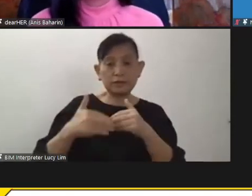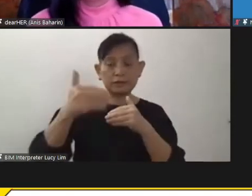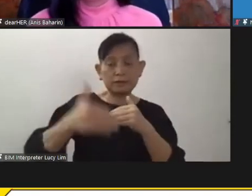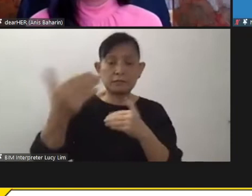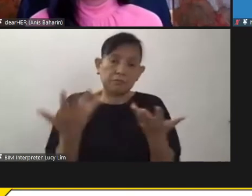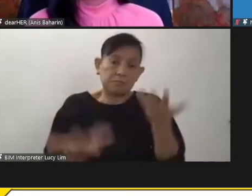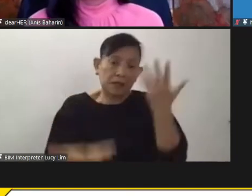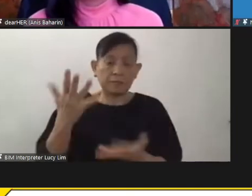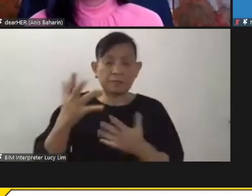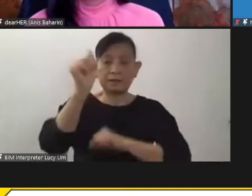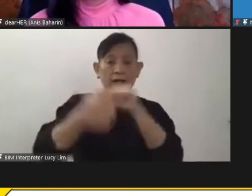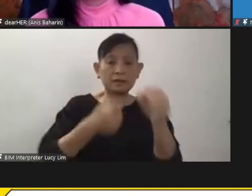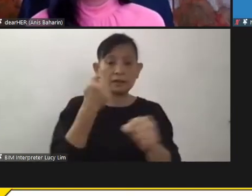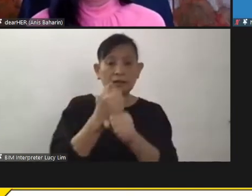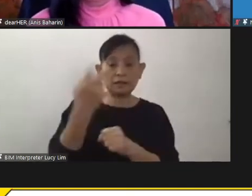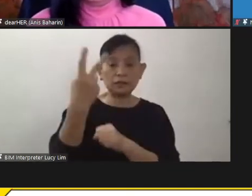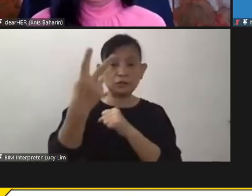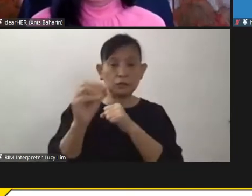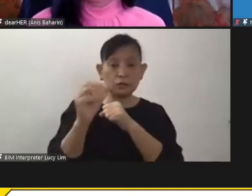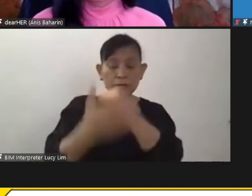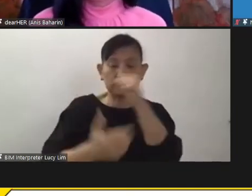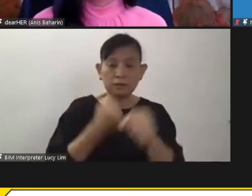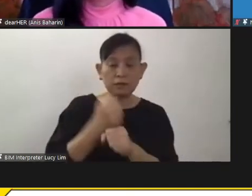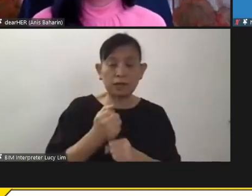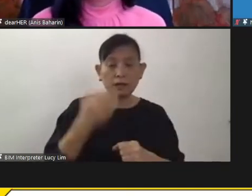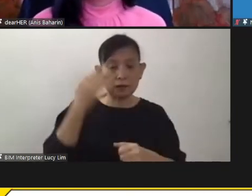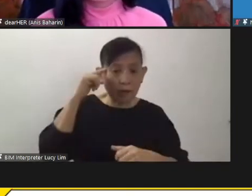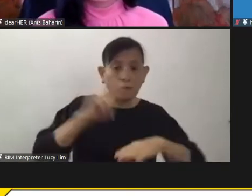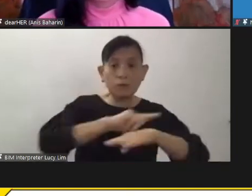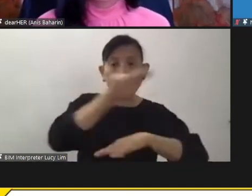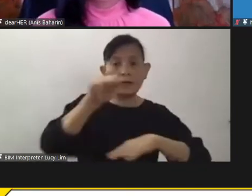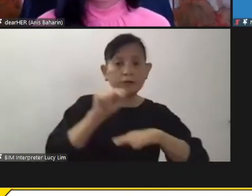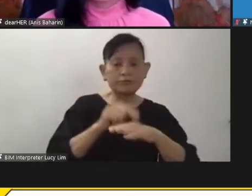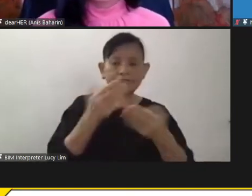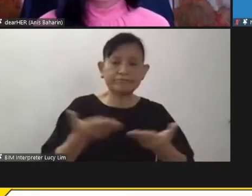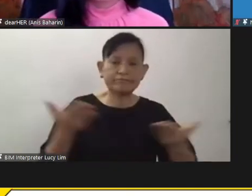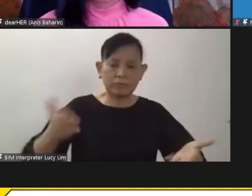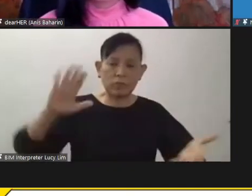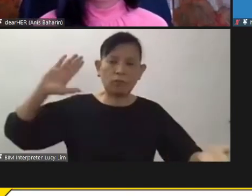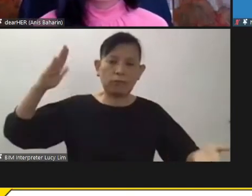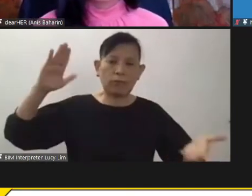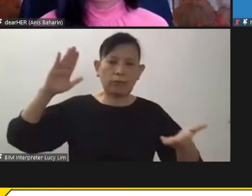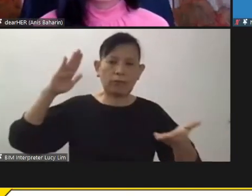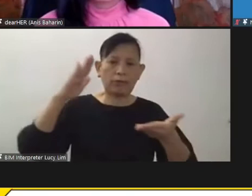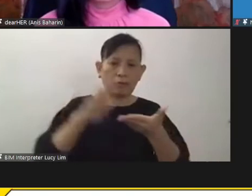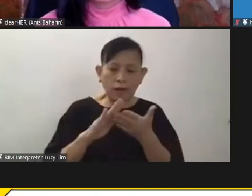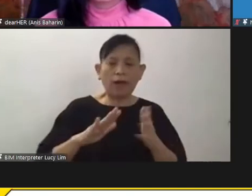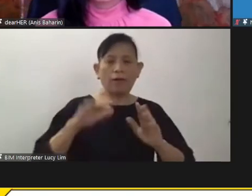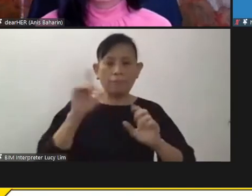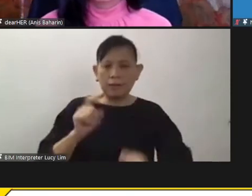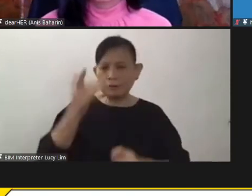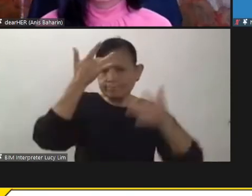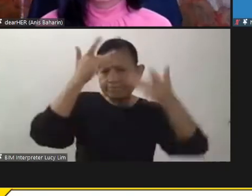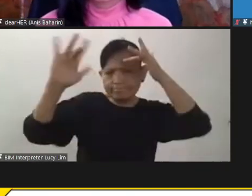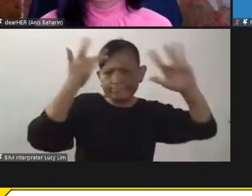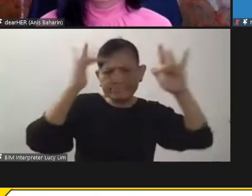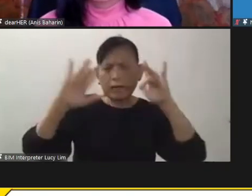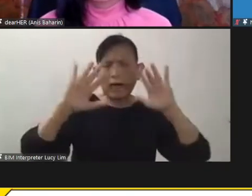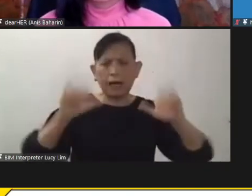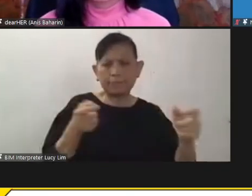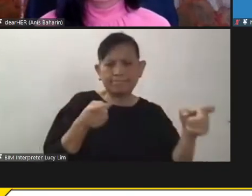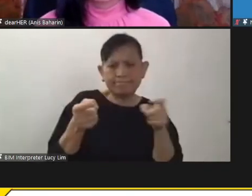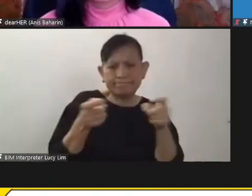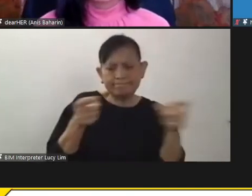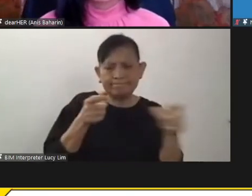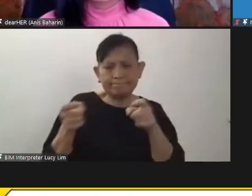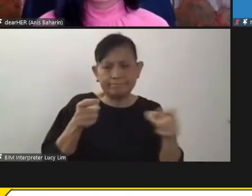years, 20 years, the natural resources are depleting. So we need to be smart how to use our natural resources so